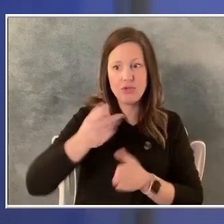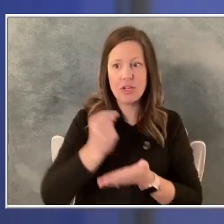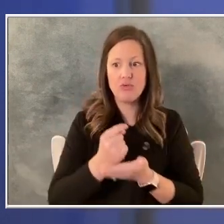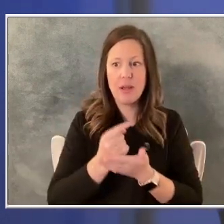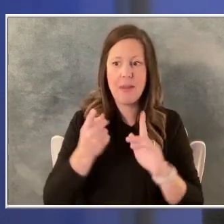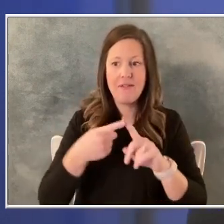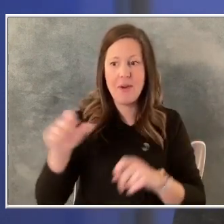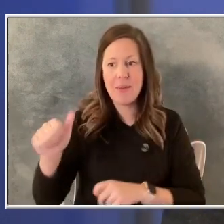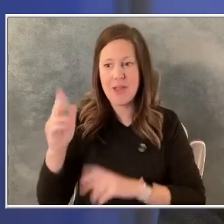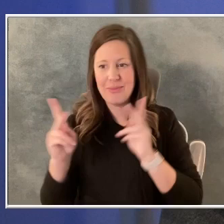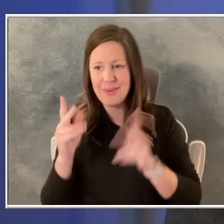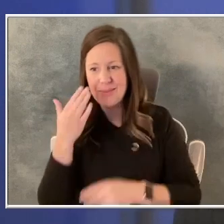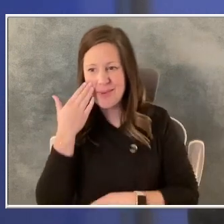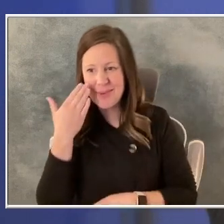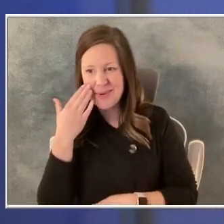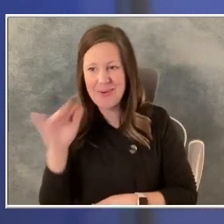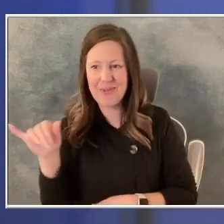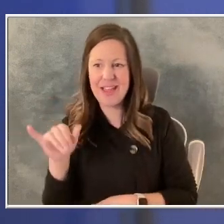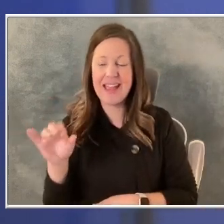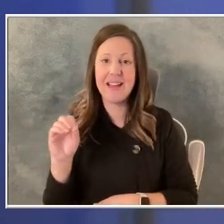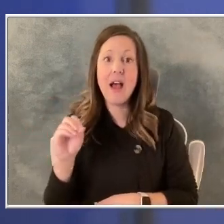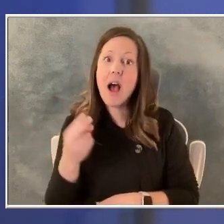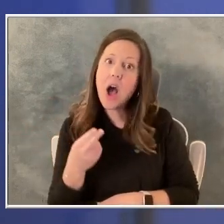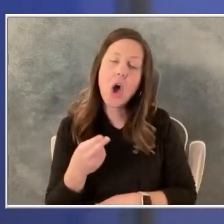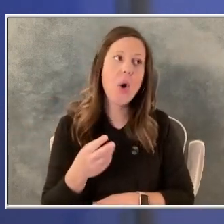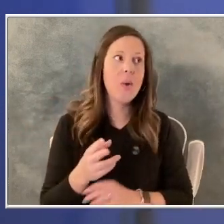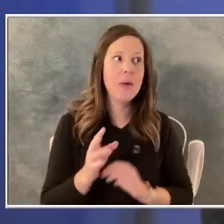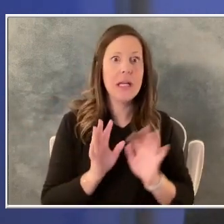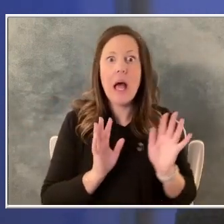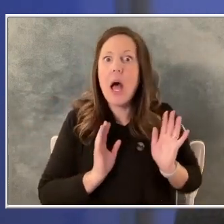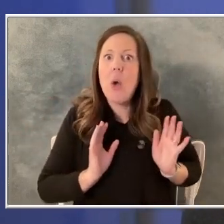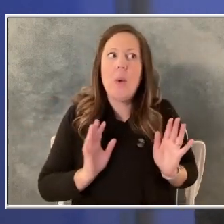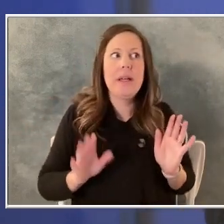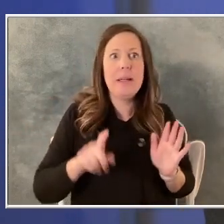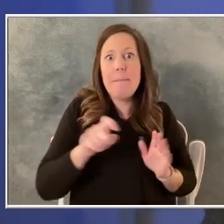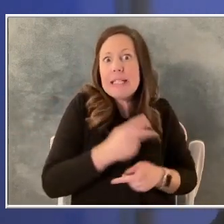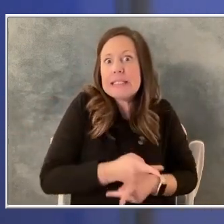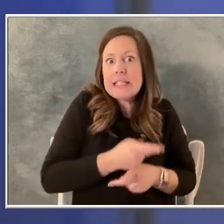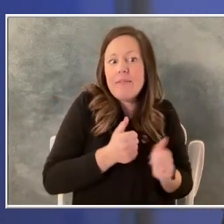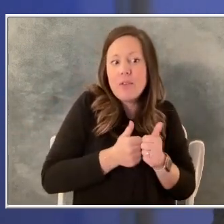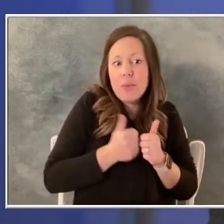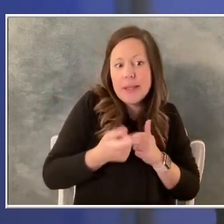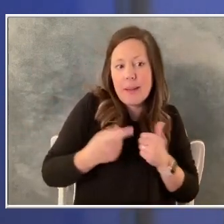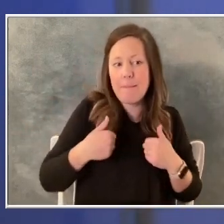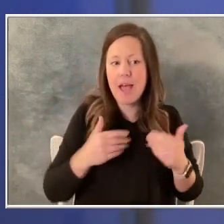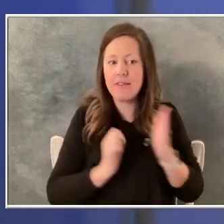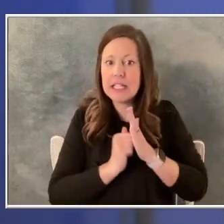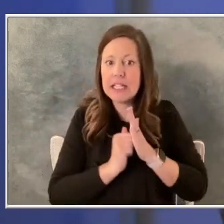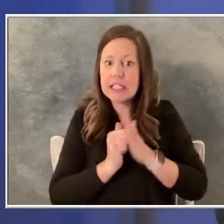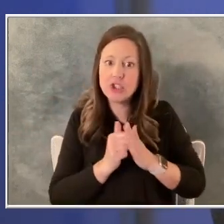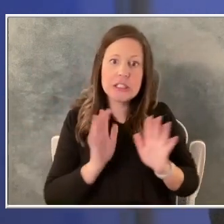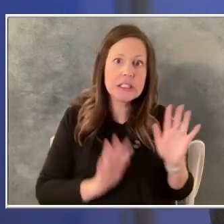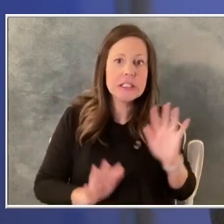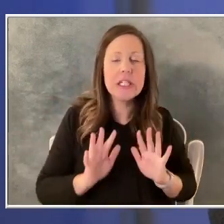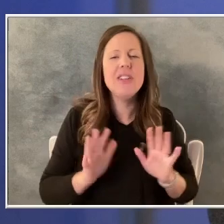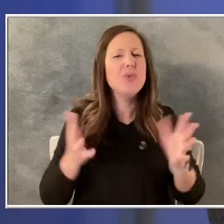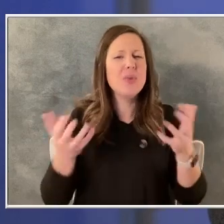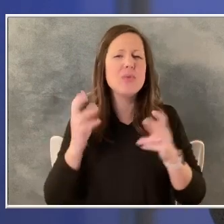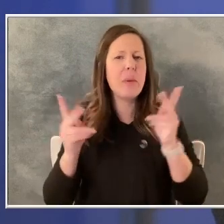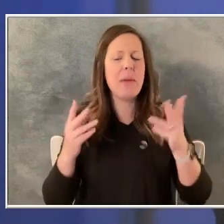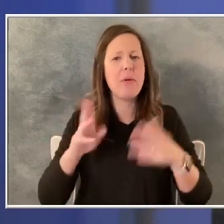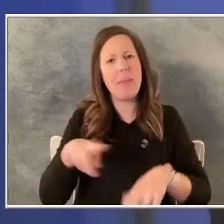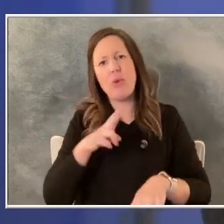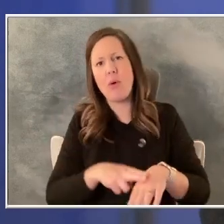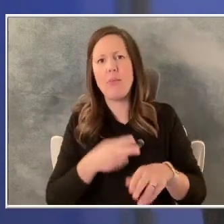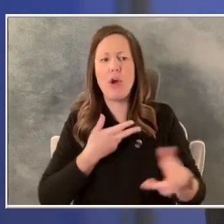has cancer. We have to do this or walk on eggshells or you just want people to be normal around you. In a sense.